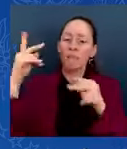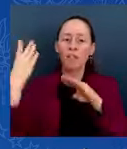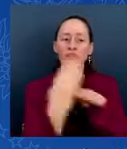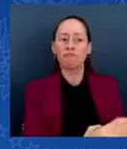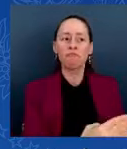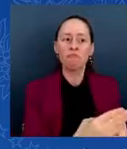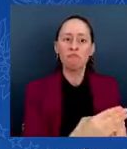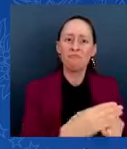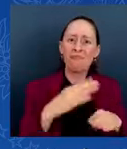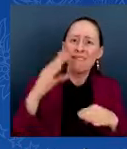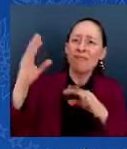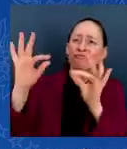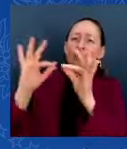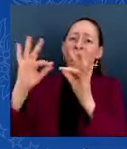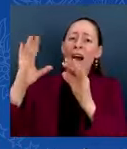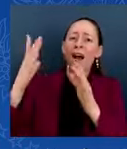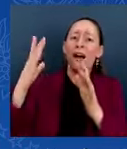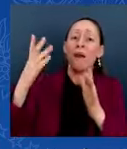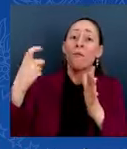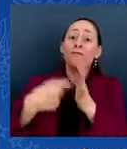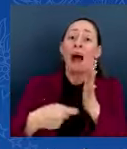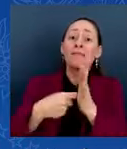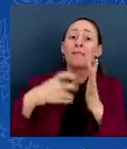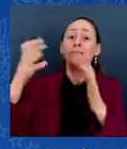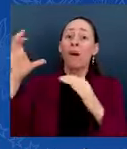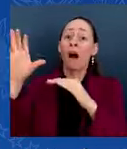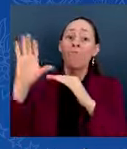our seniors, but not anymore.